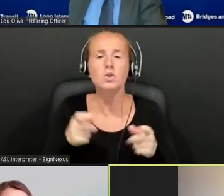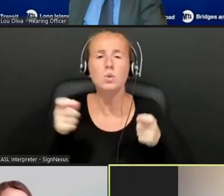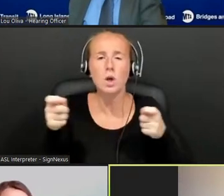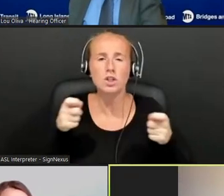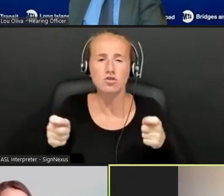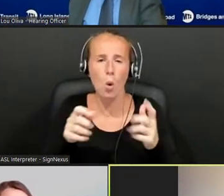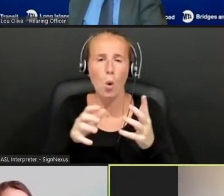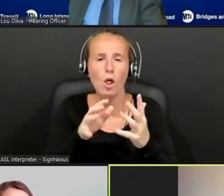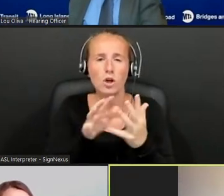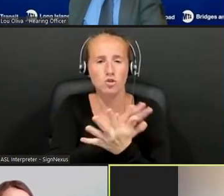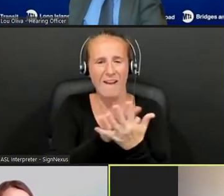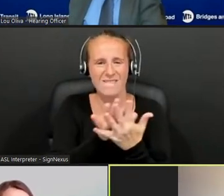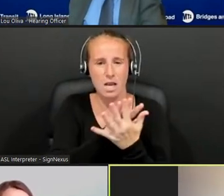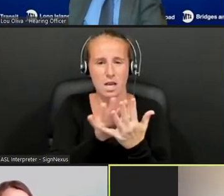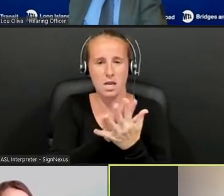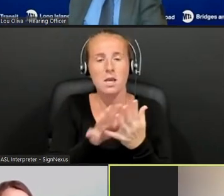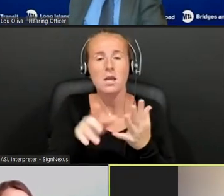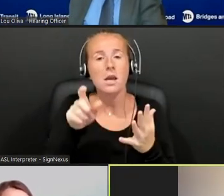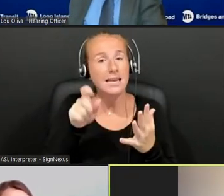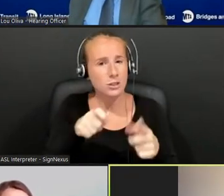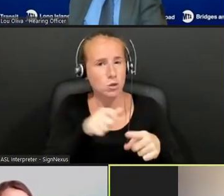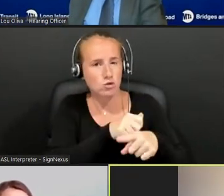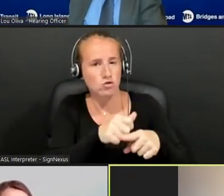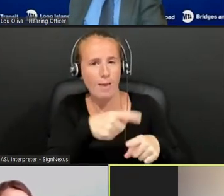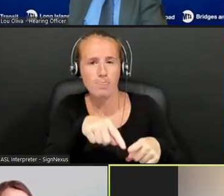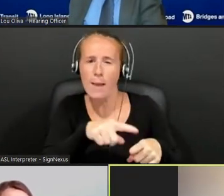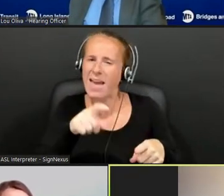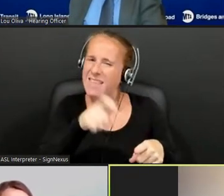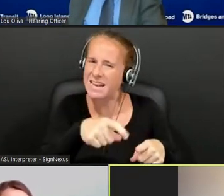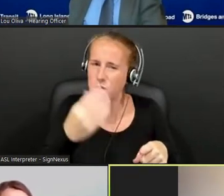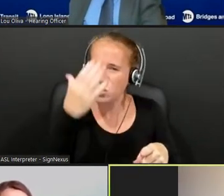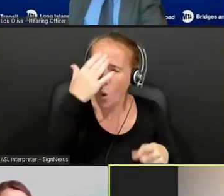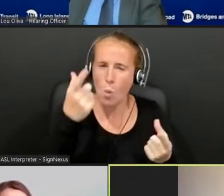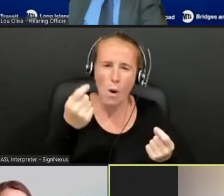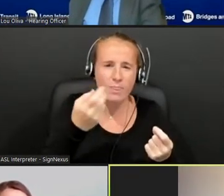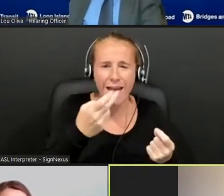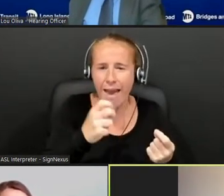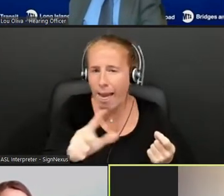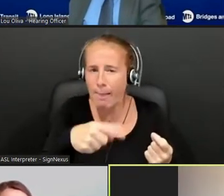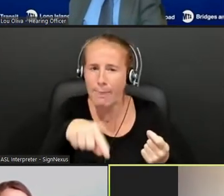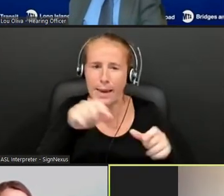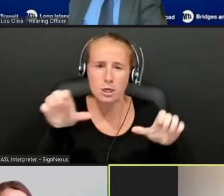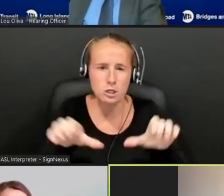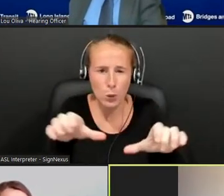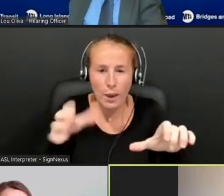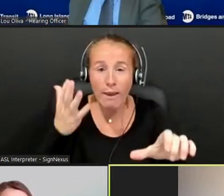trained and know what the hell they're doing because